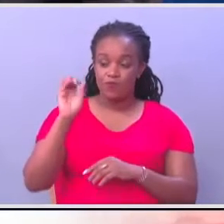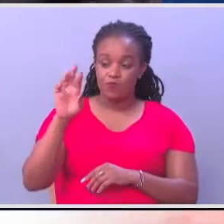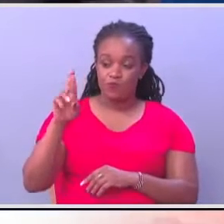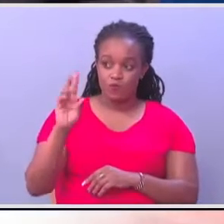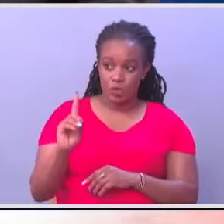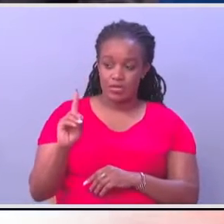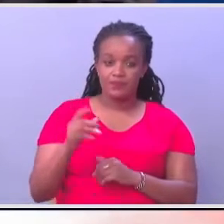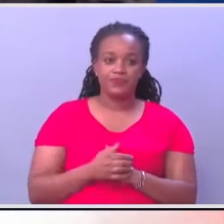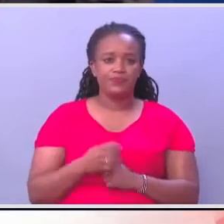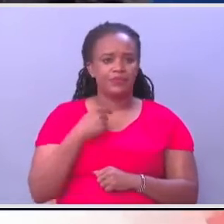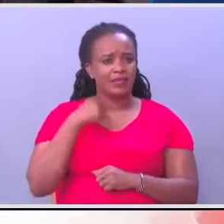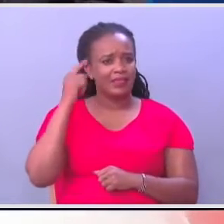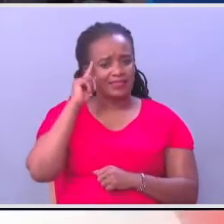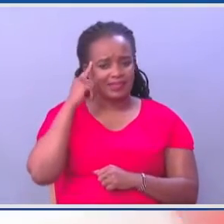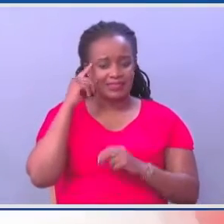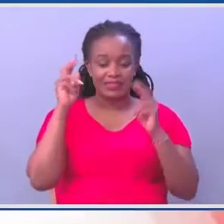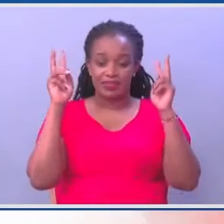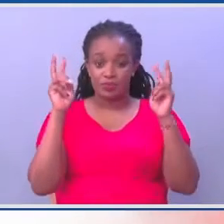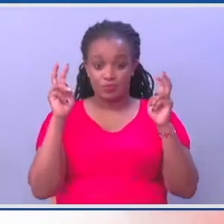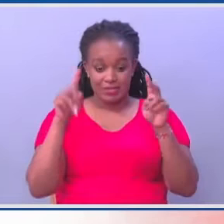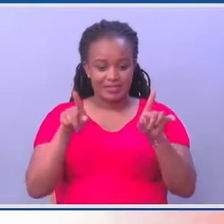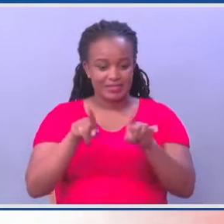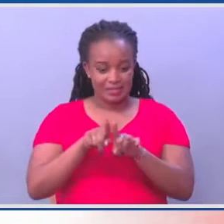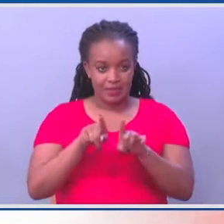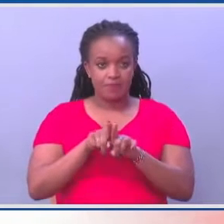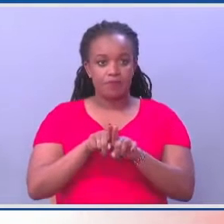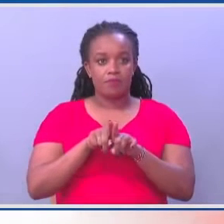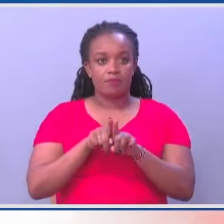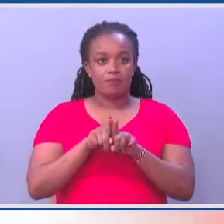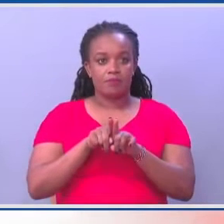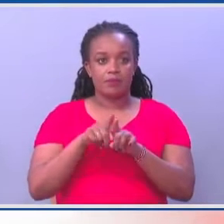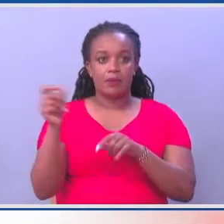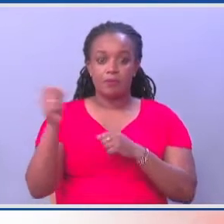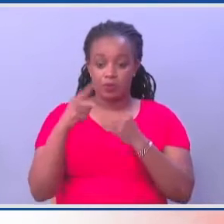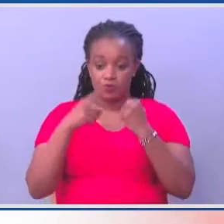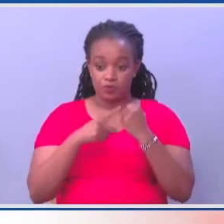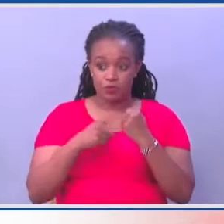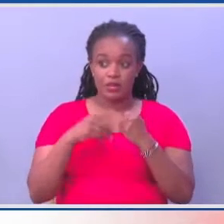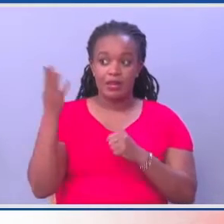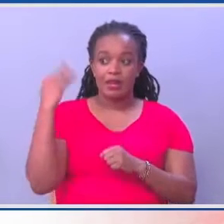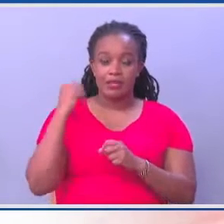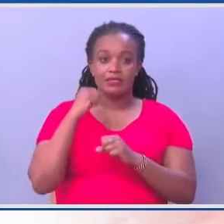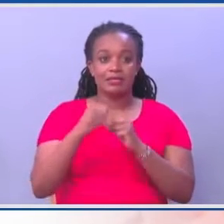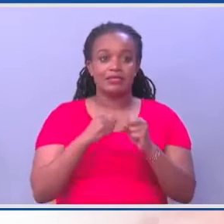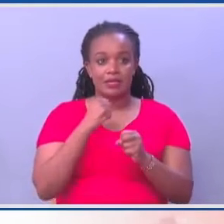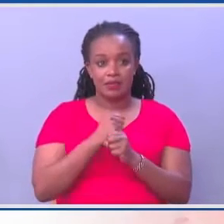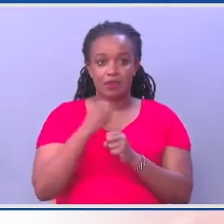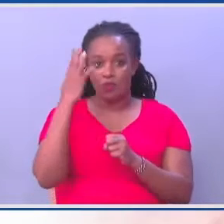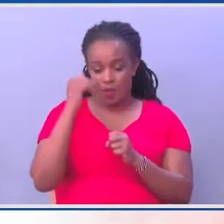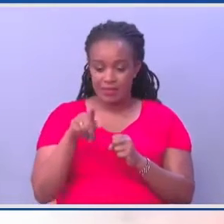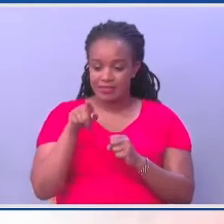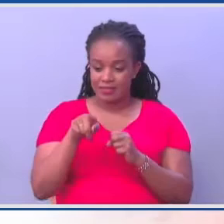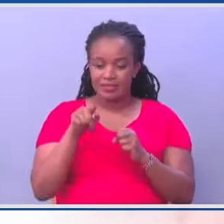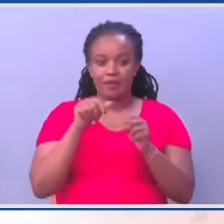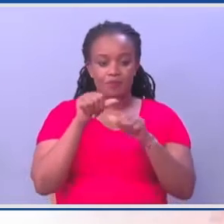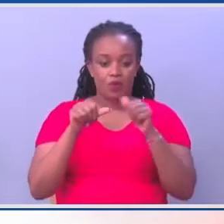think the matter remains as it was in June last year, because all these matters are before court. So it remains that